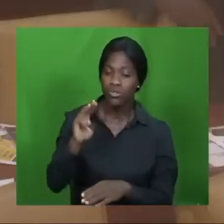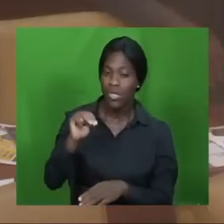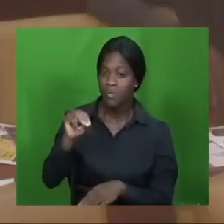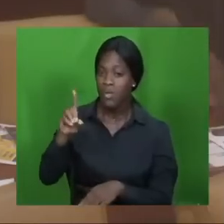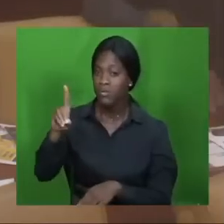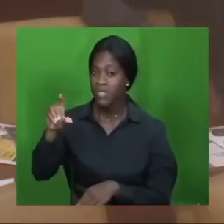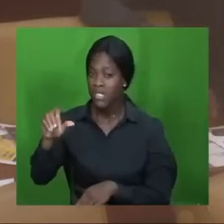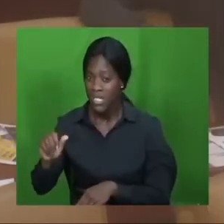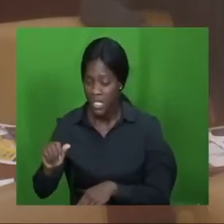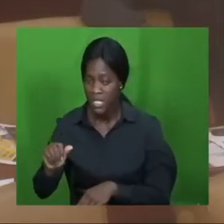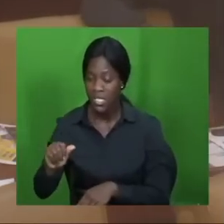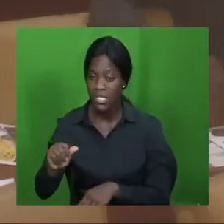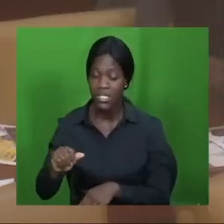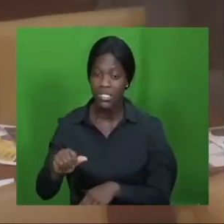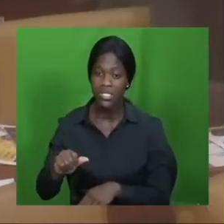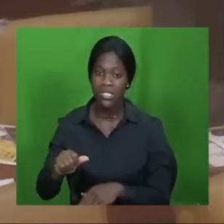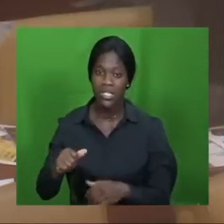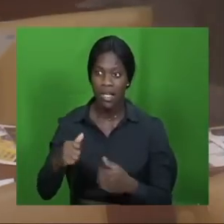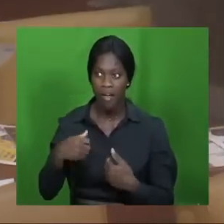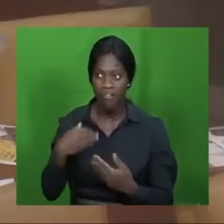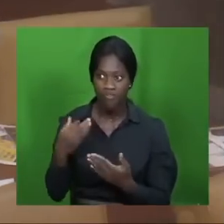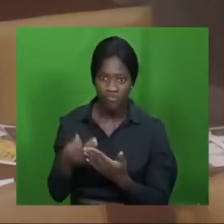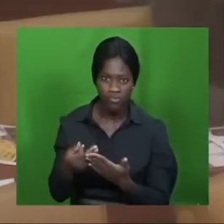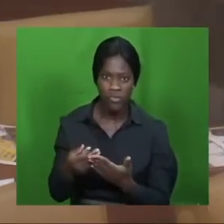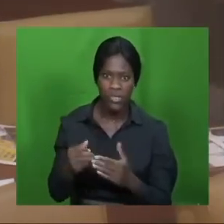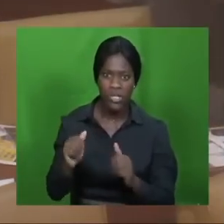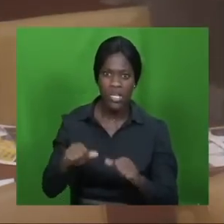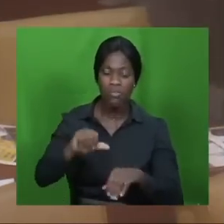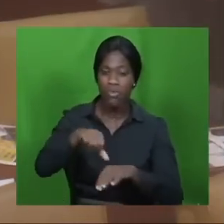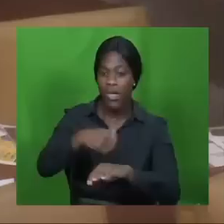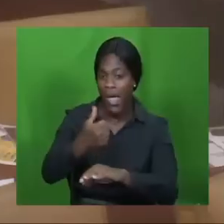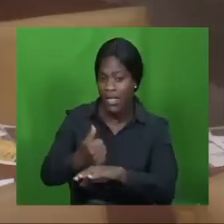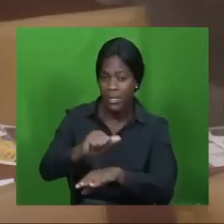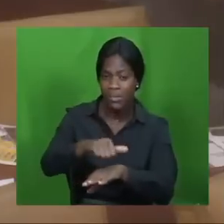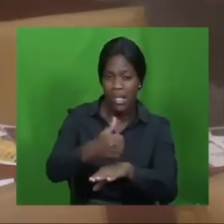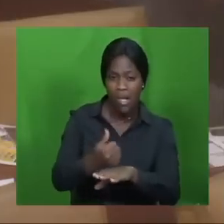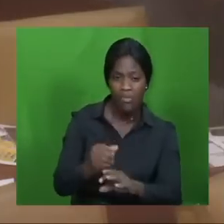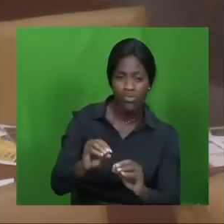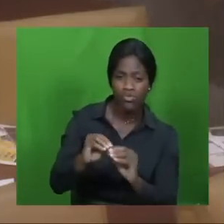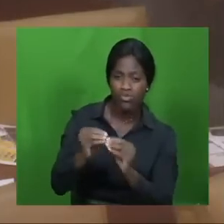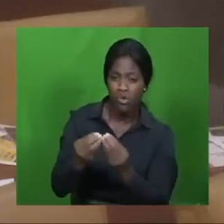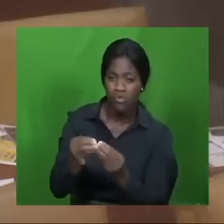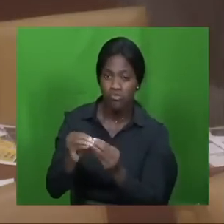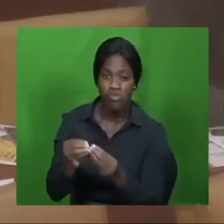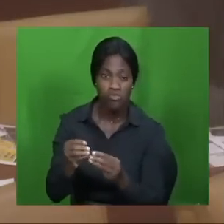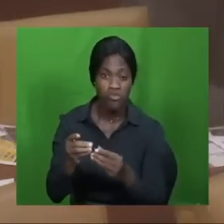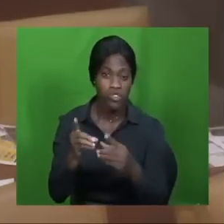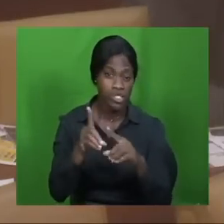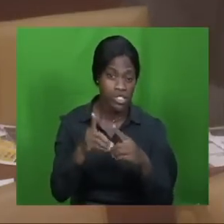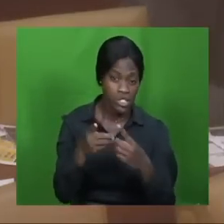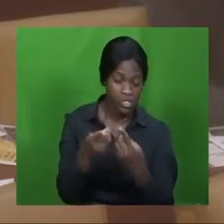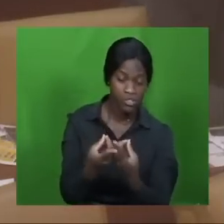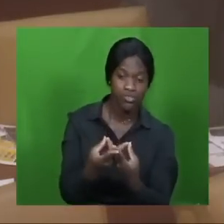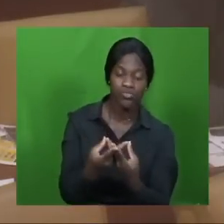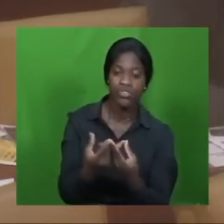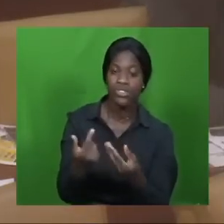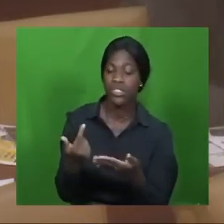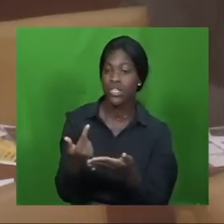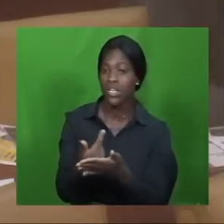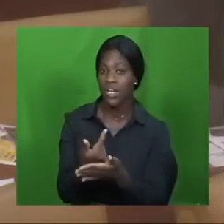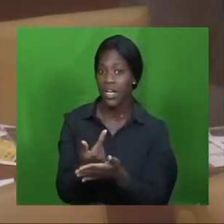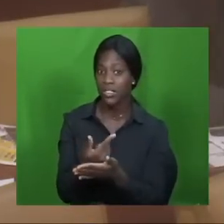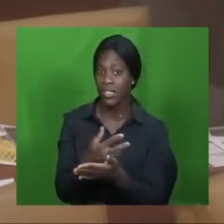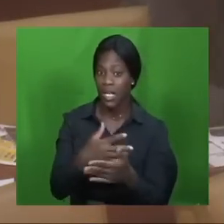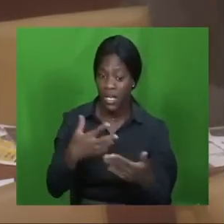make space available to the Commission for the establishment of district offices across the country in